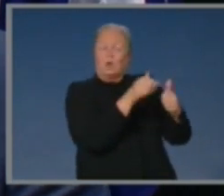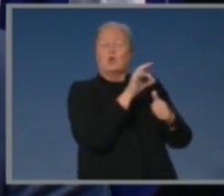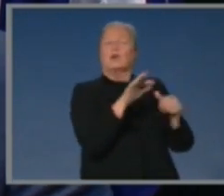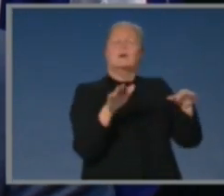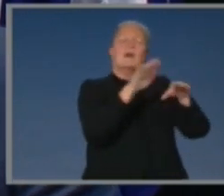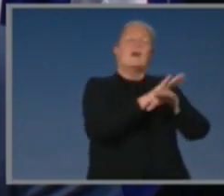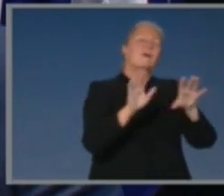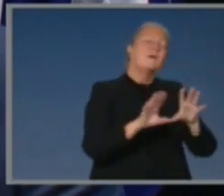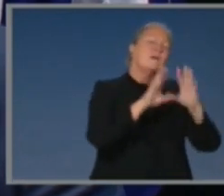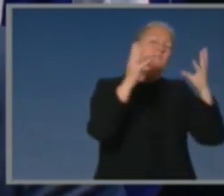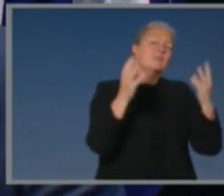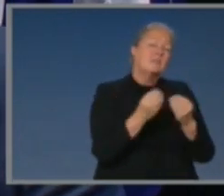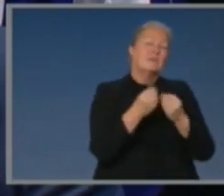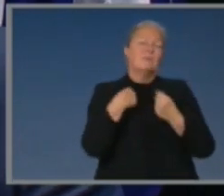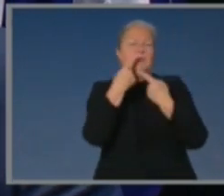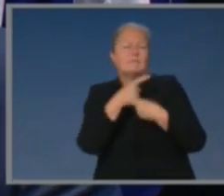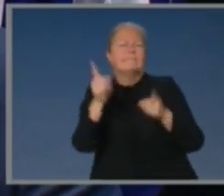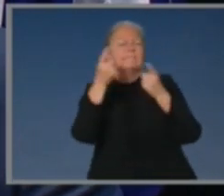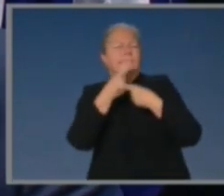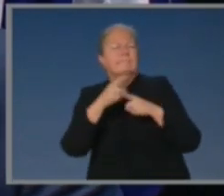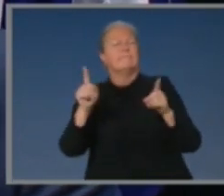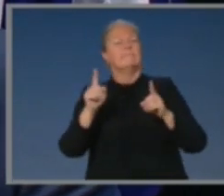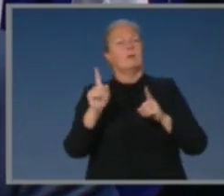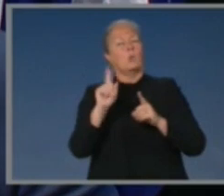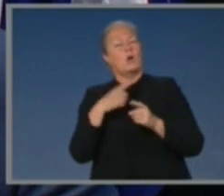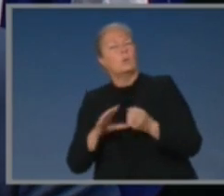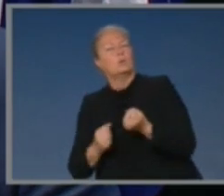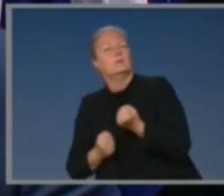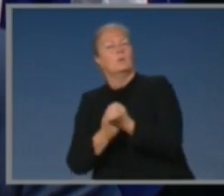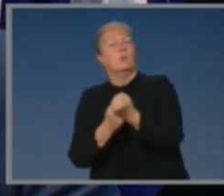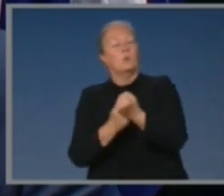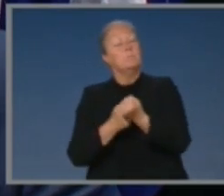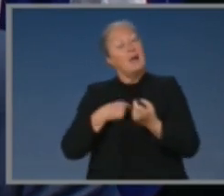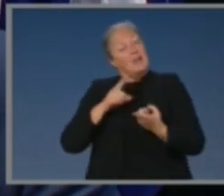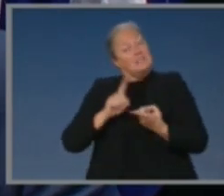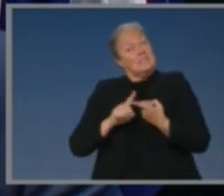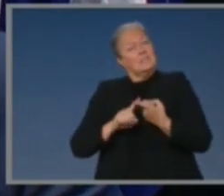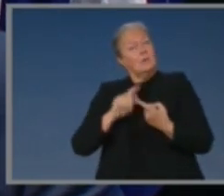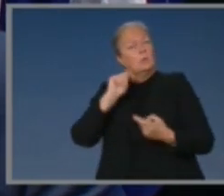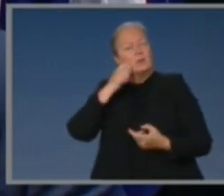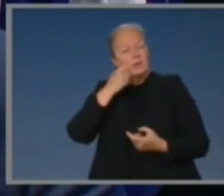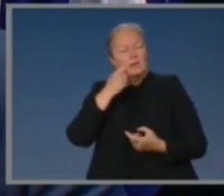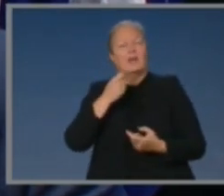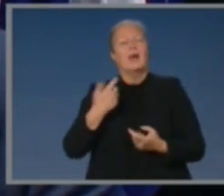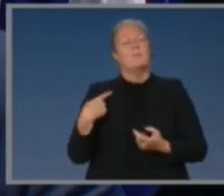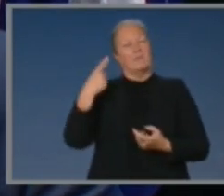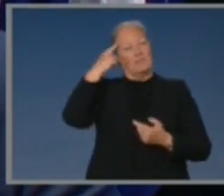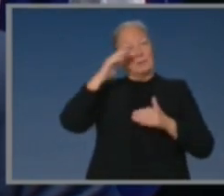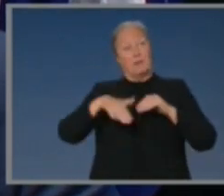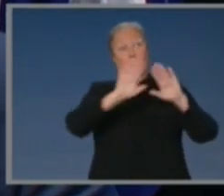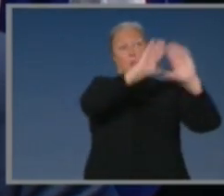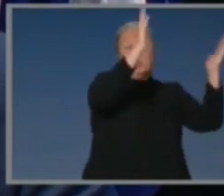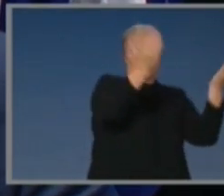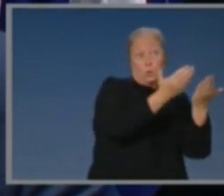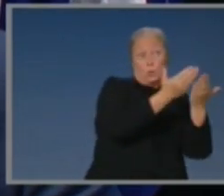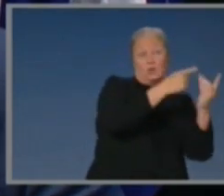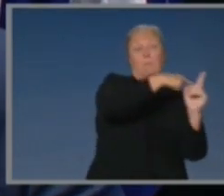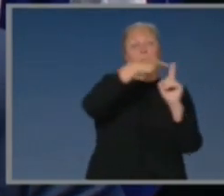advocating, but I'll continue to advocate for those and to do it in the global interest and in Australia's national interest.